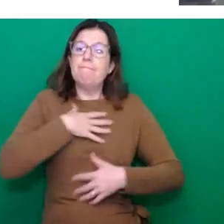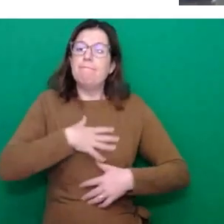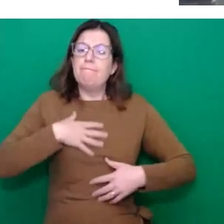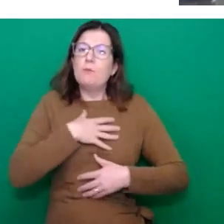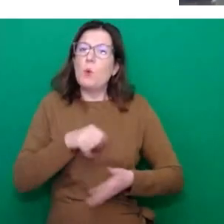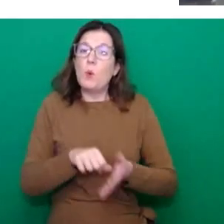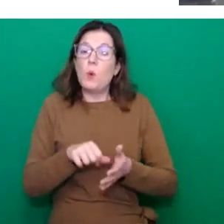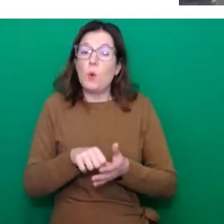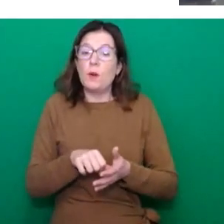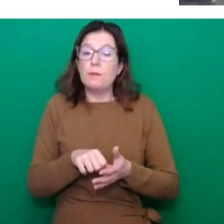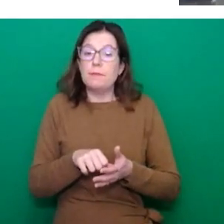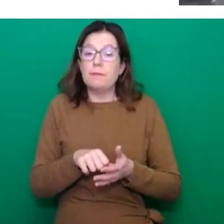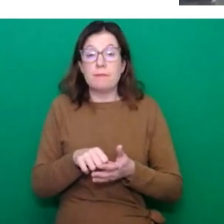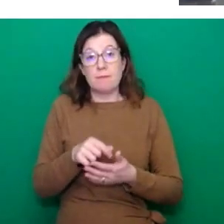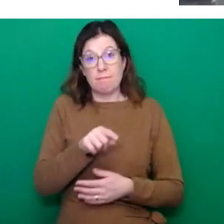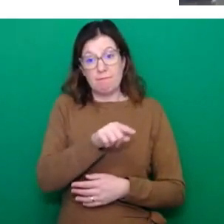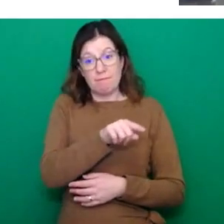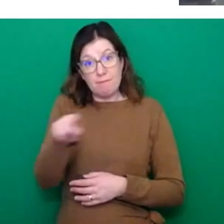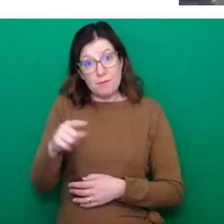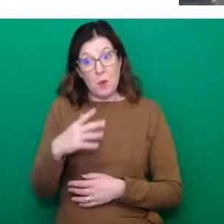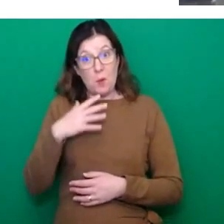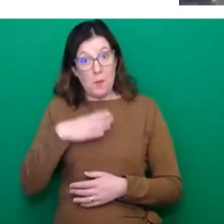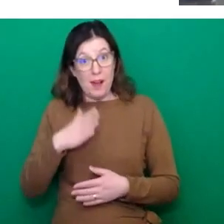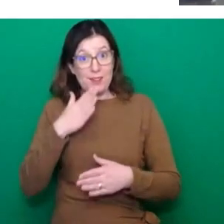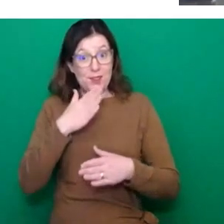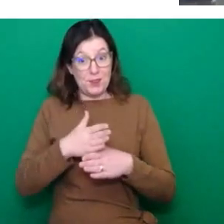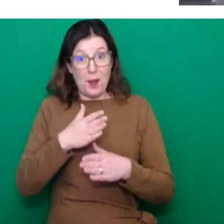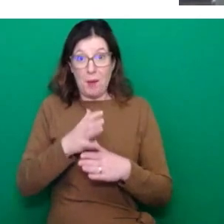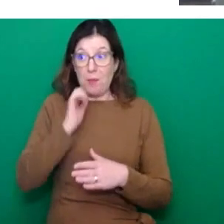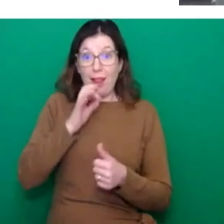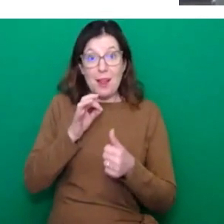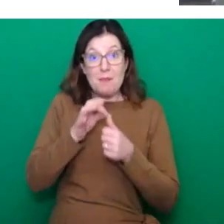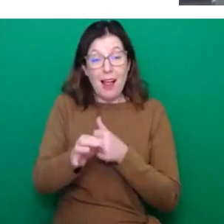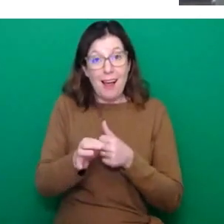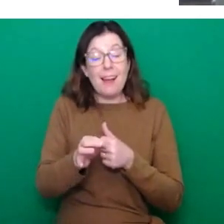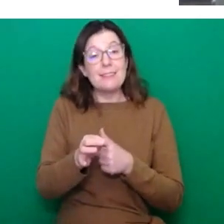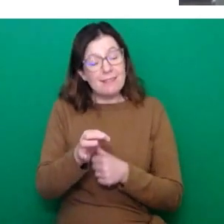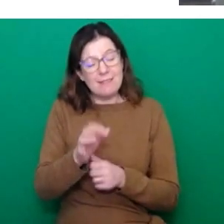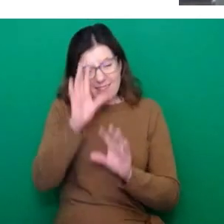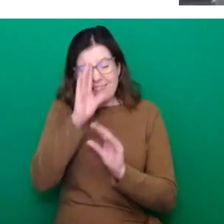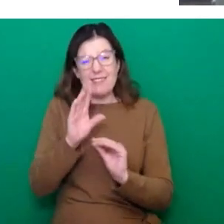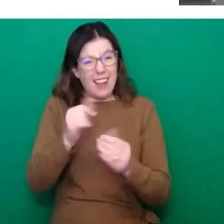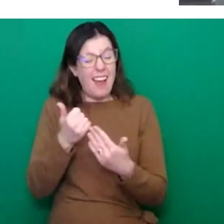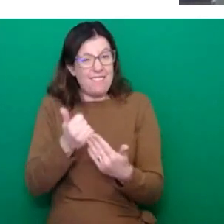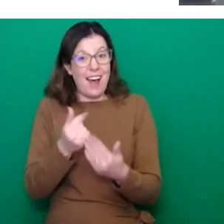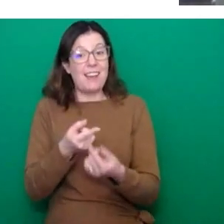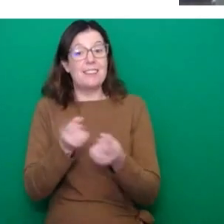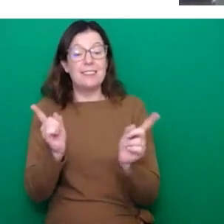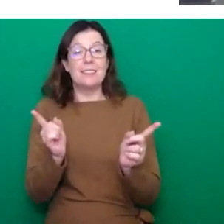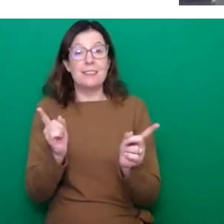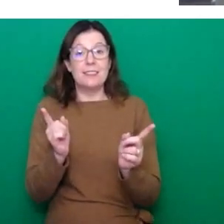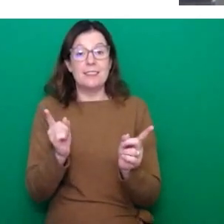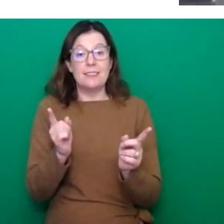Words of advice for anyone who wants the job and is applying is to try and have